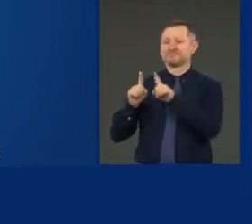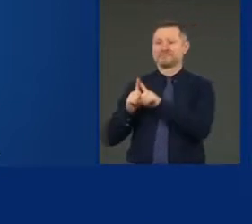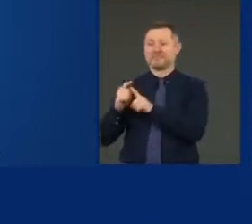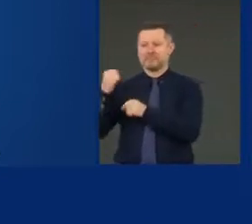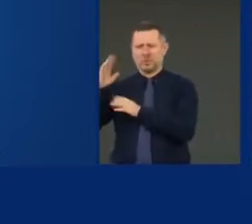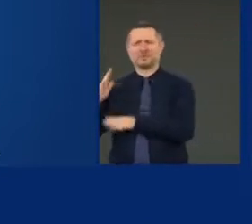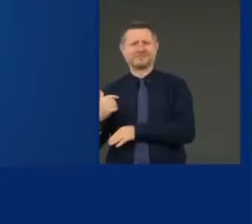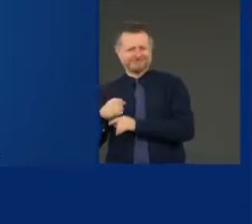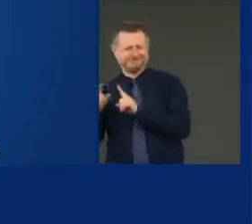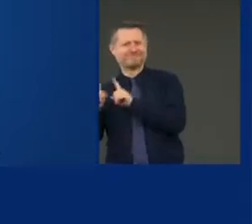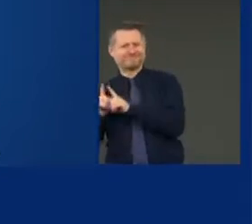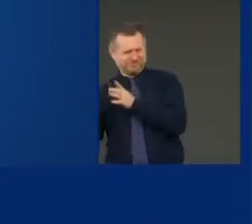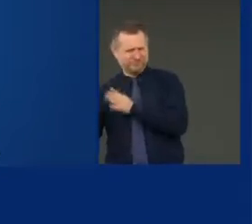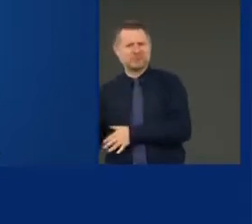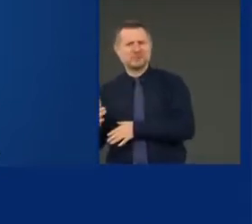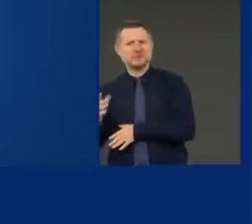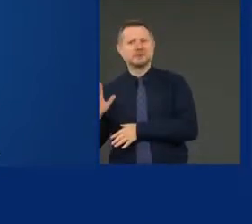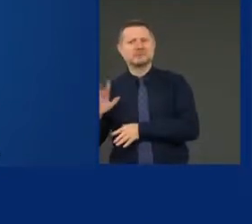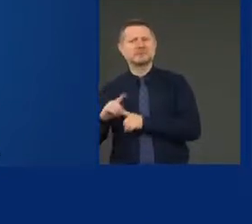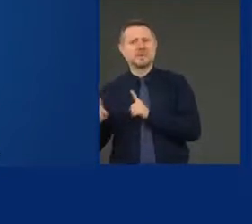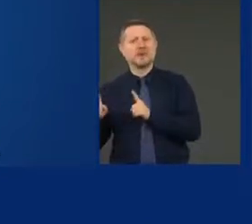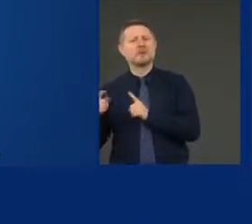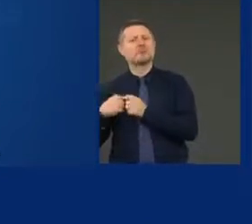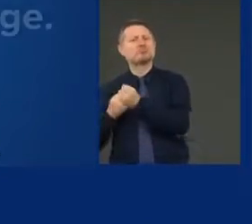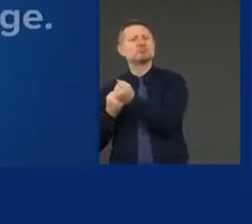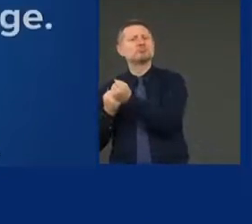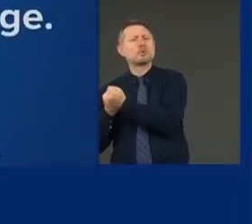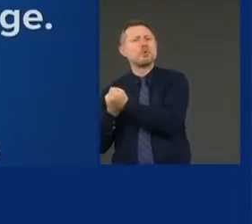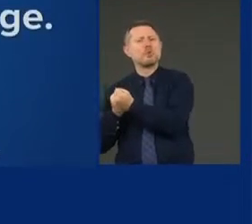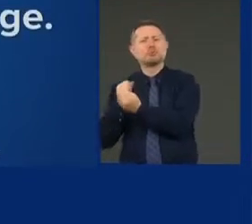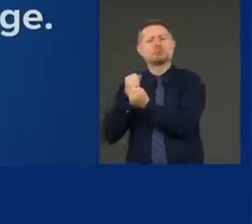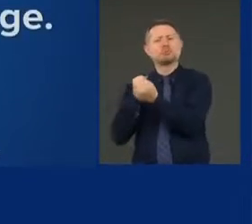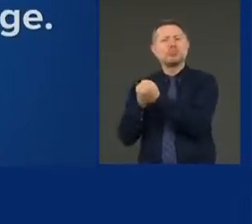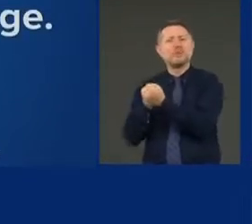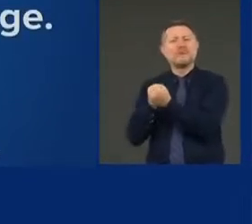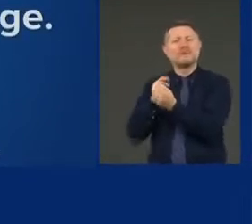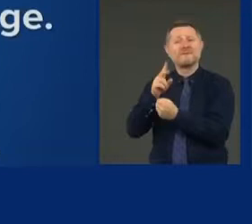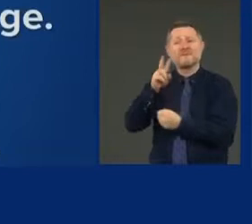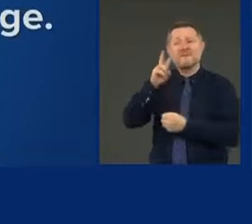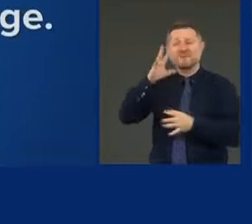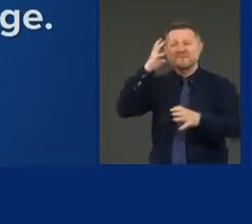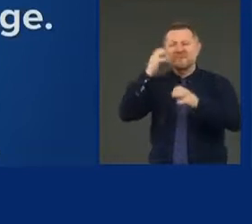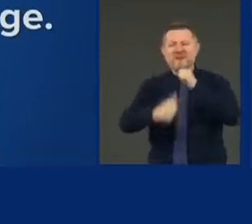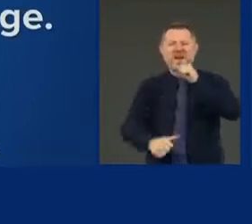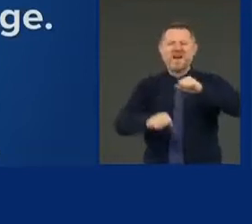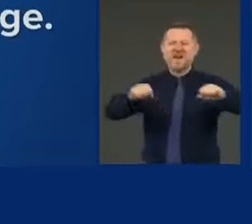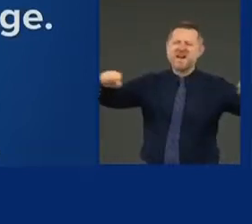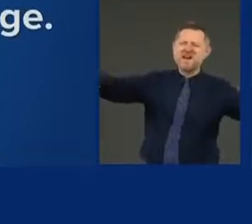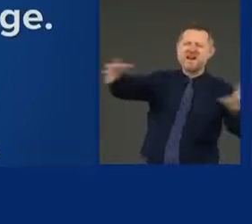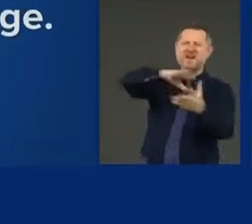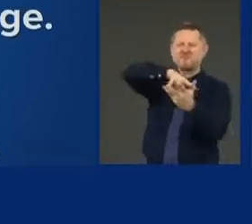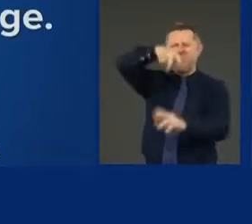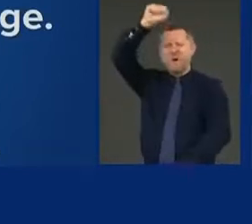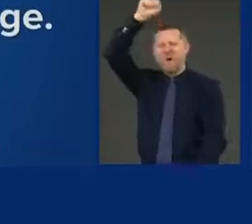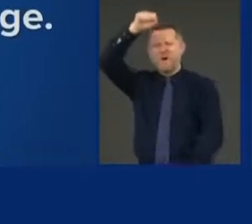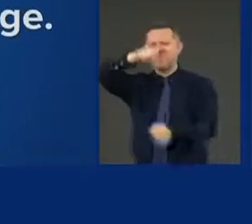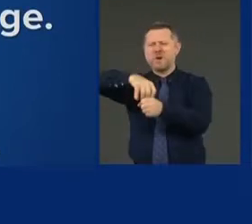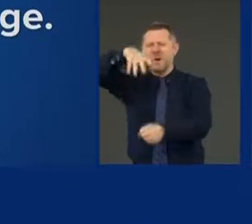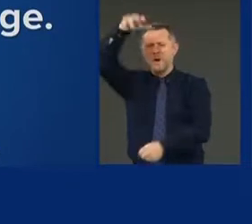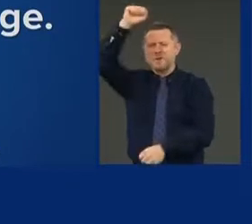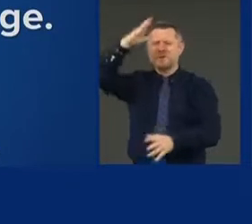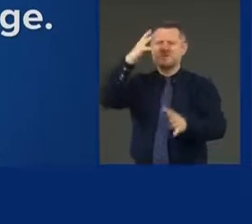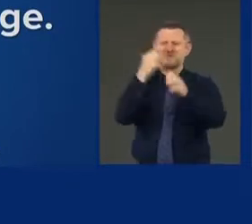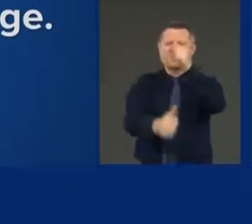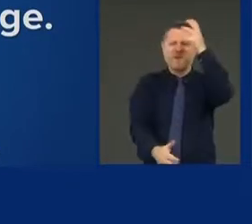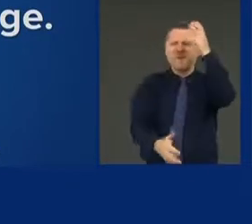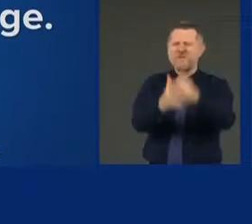is not the answer. It never is the answer. As a matter of fact, it is counterproductive, because